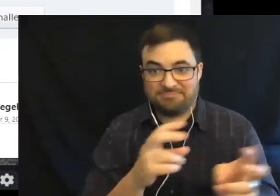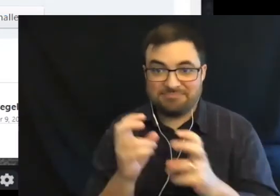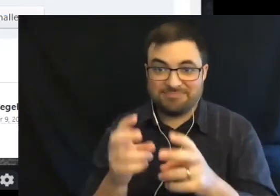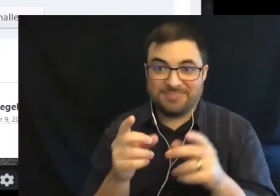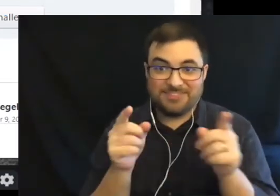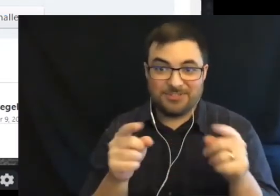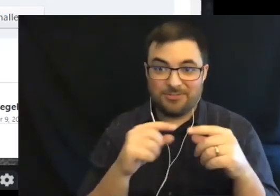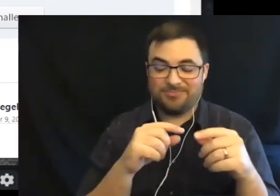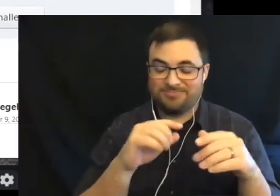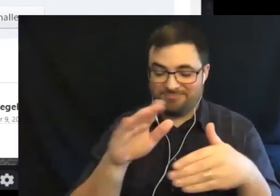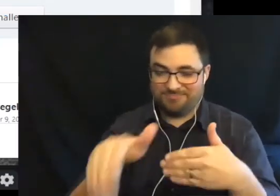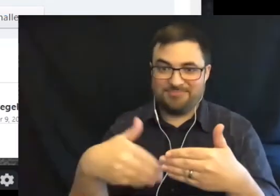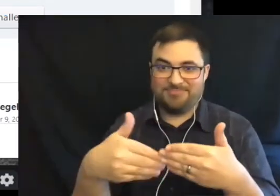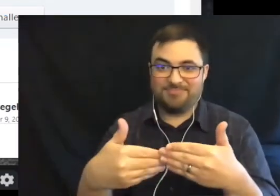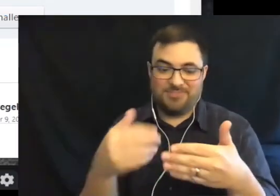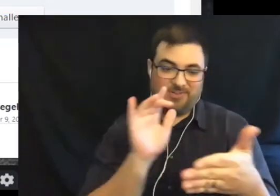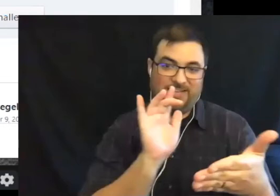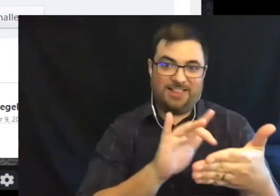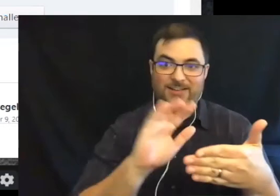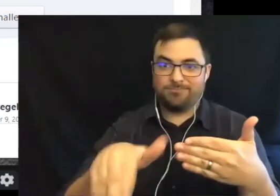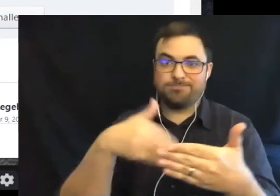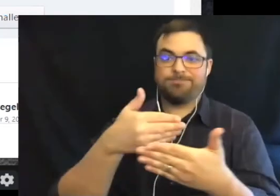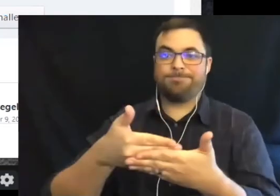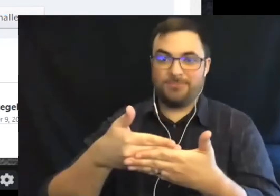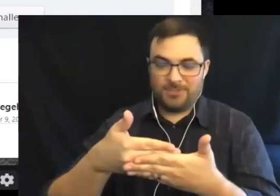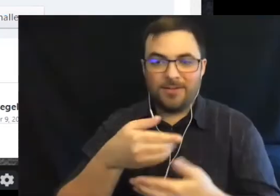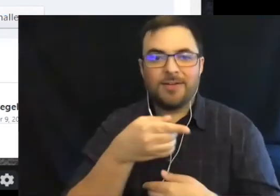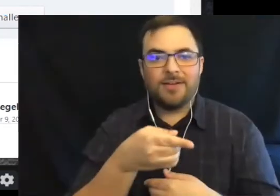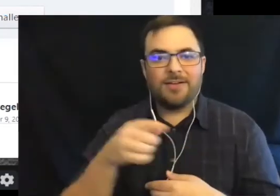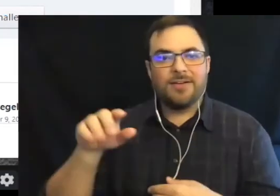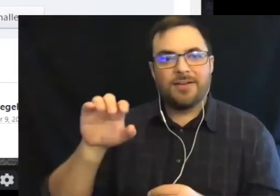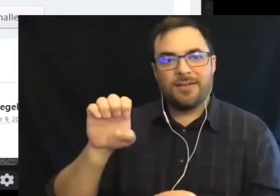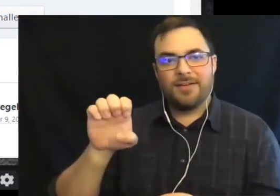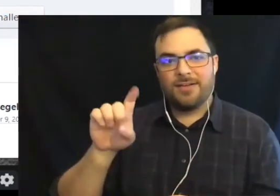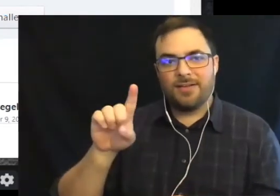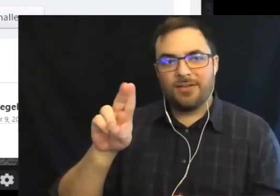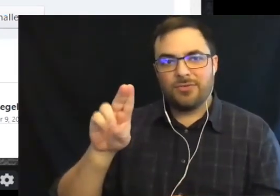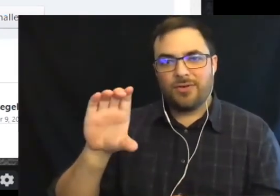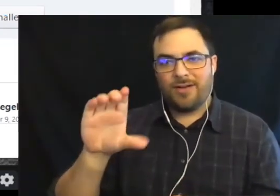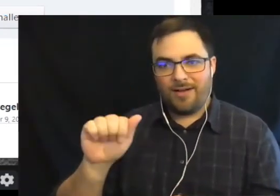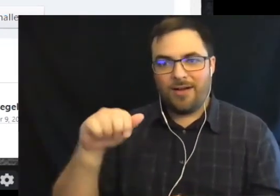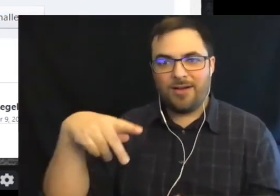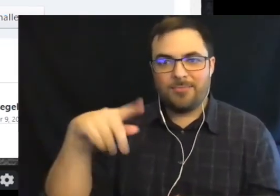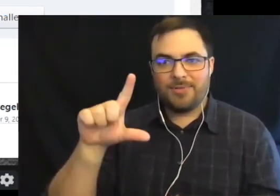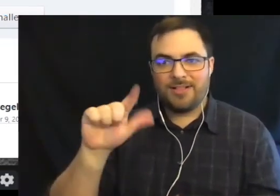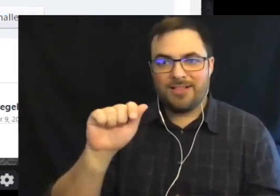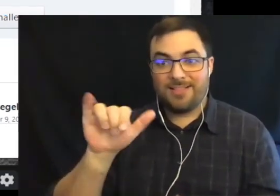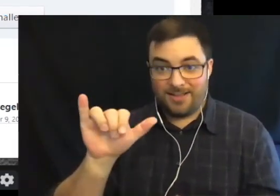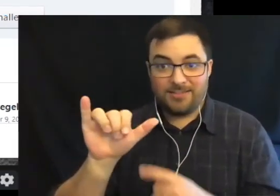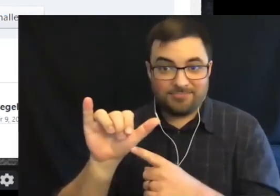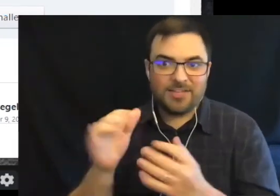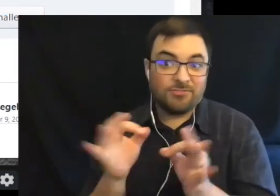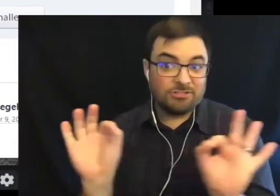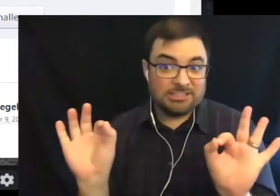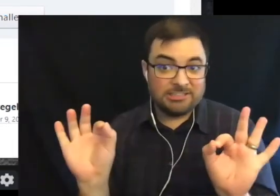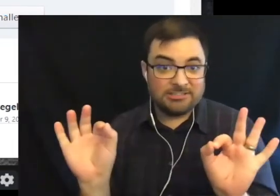is a pretty neat tool. This website is called EducaPlay. It's a free website. You don't